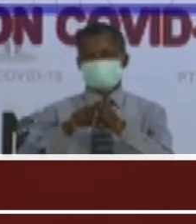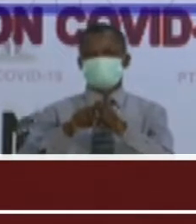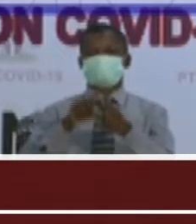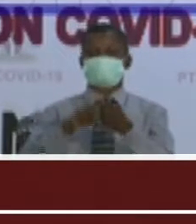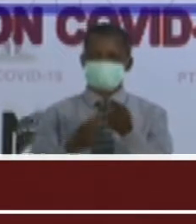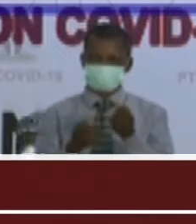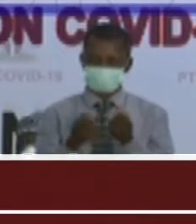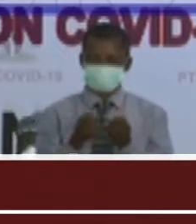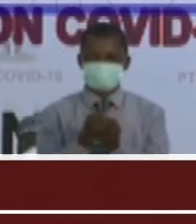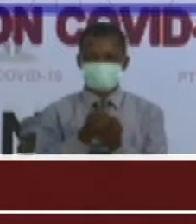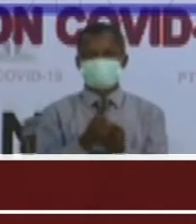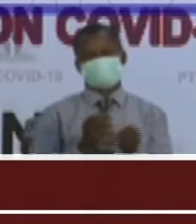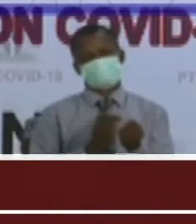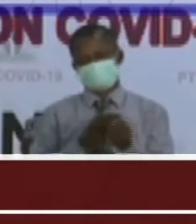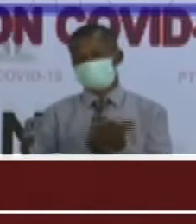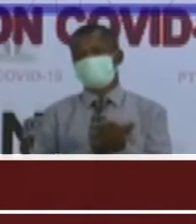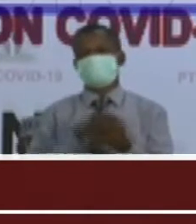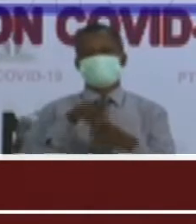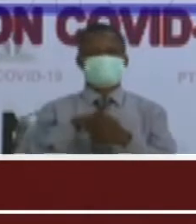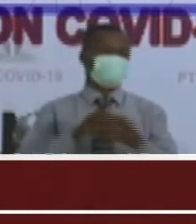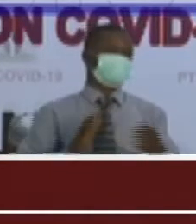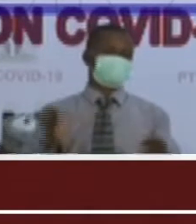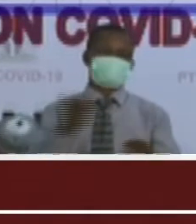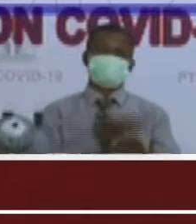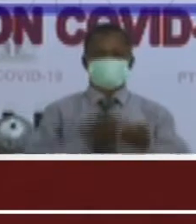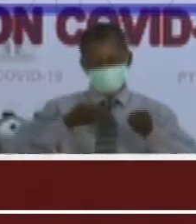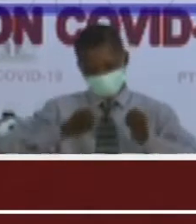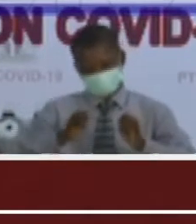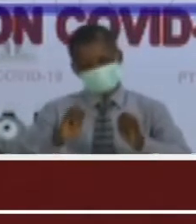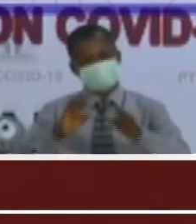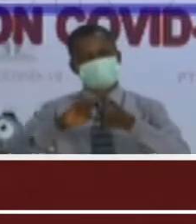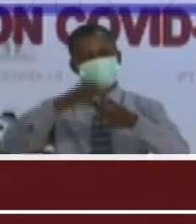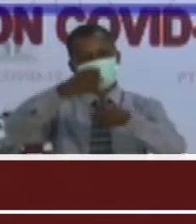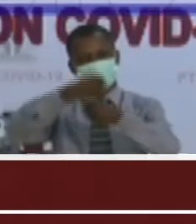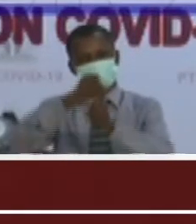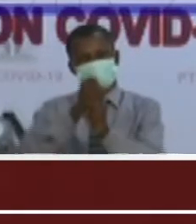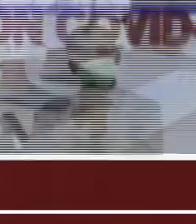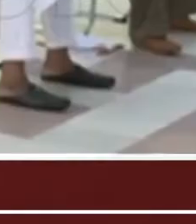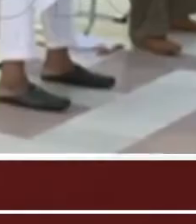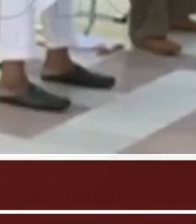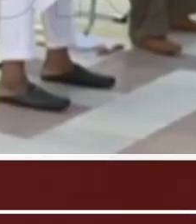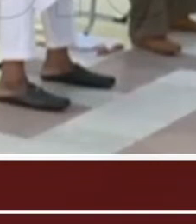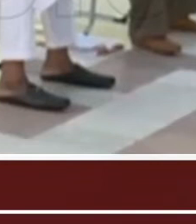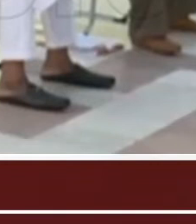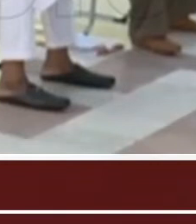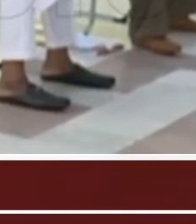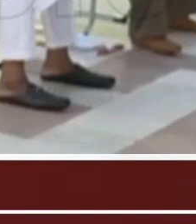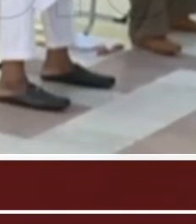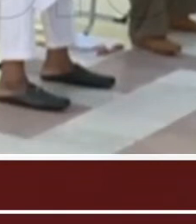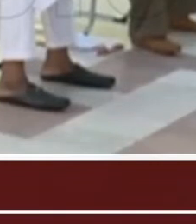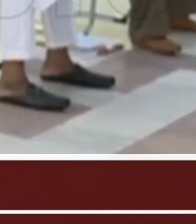support us in the effort to make to respond to the